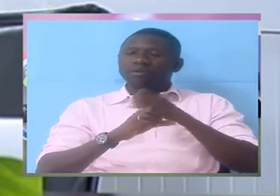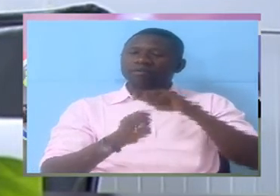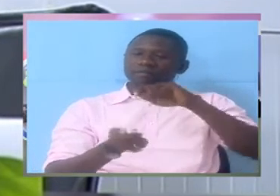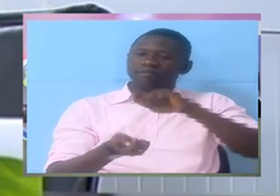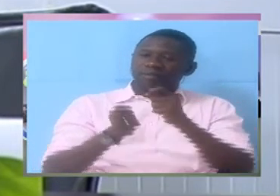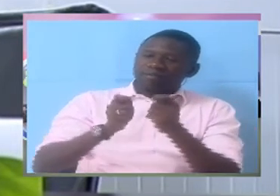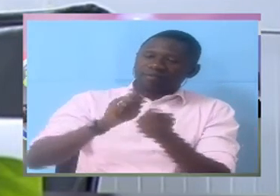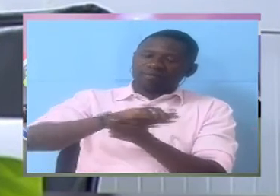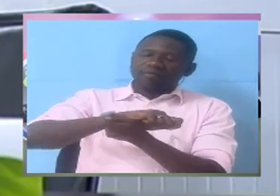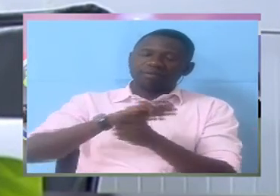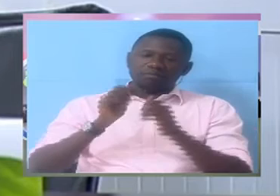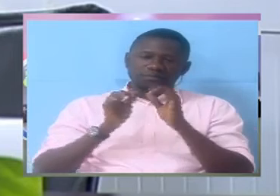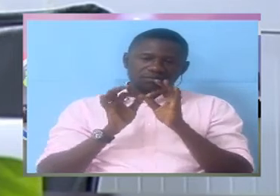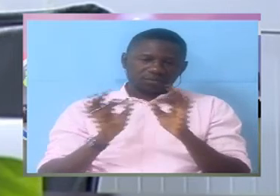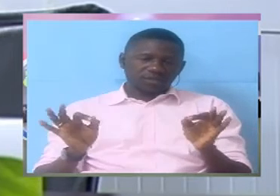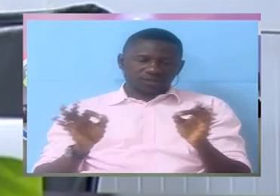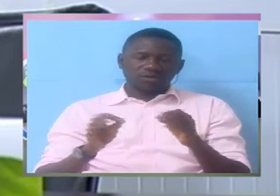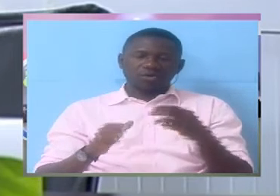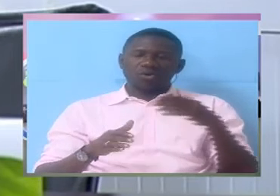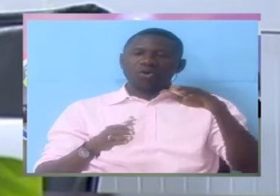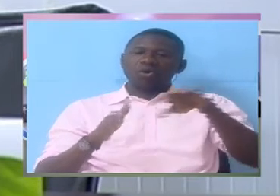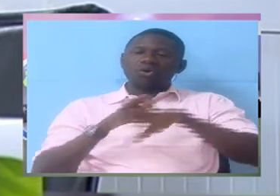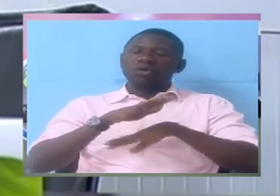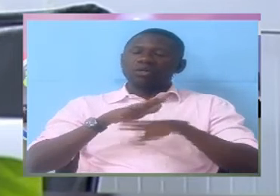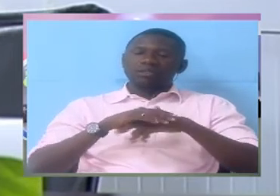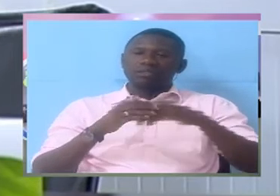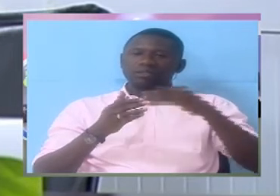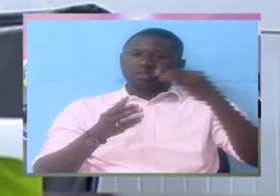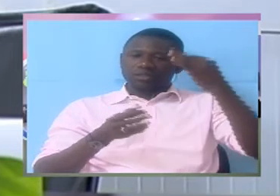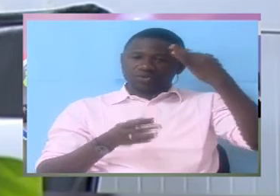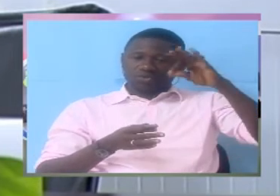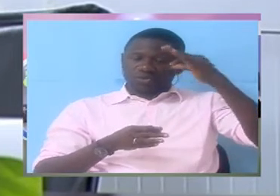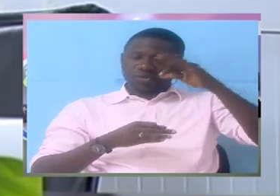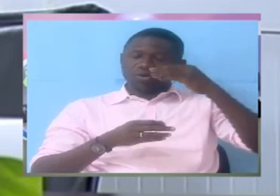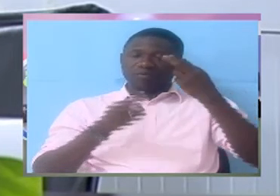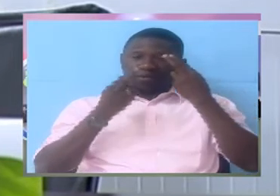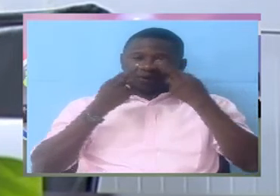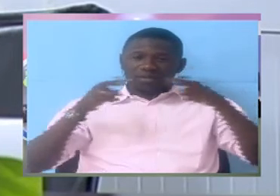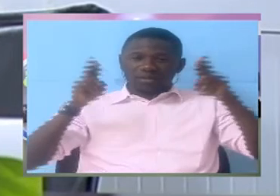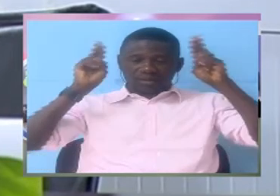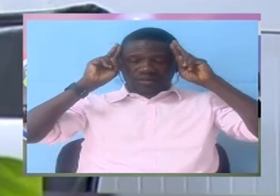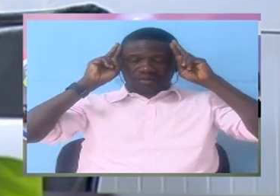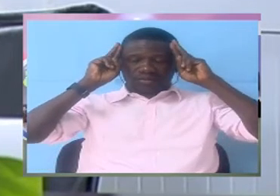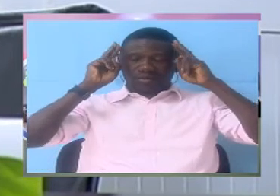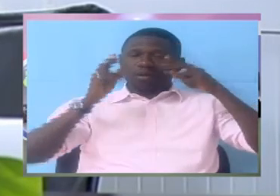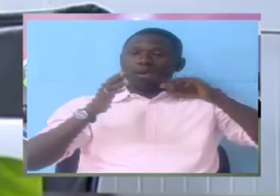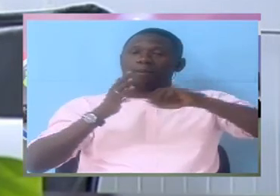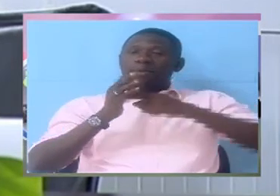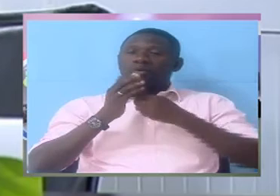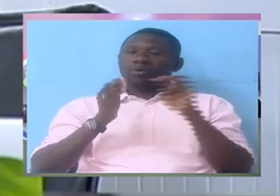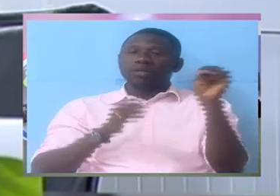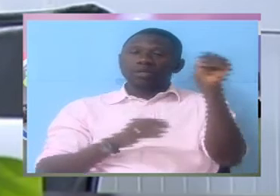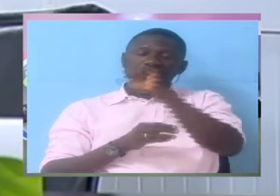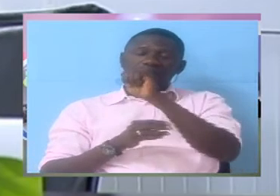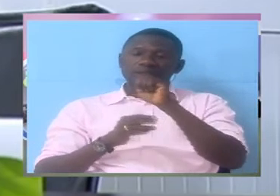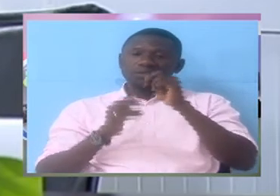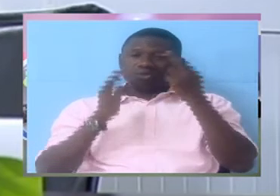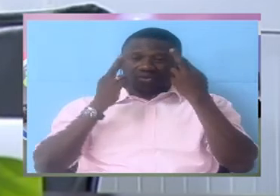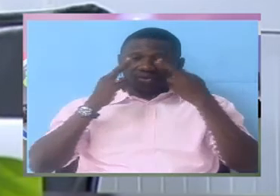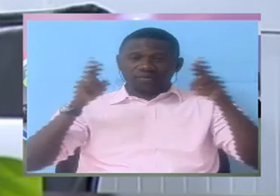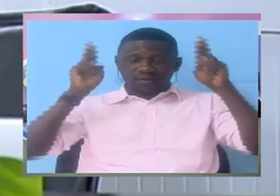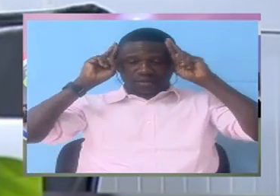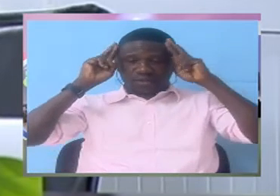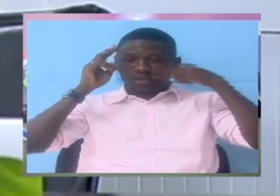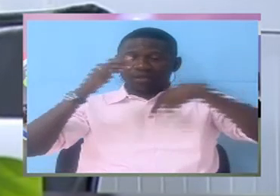Under the faculty of Middle East University in Ankara. Wolem Arab Tundola University